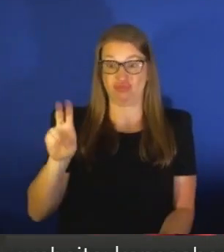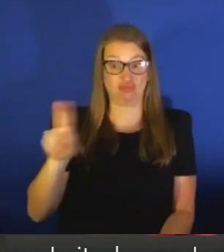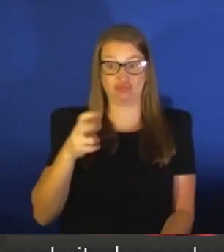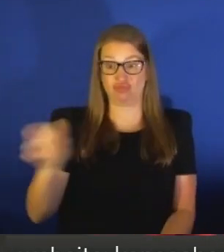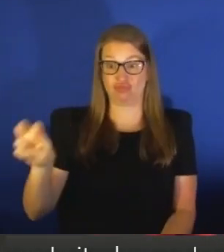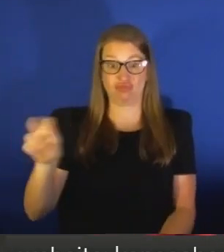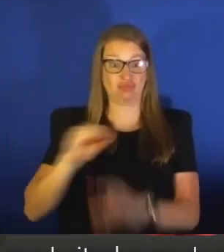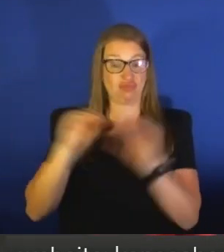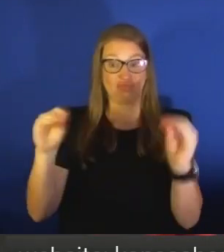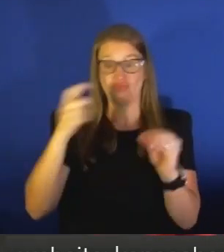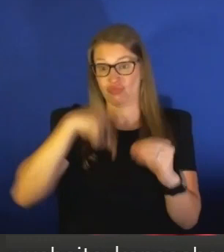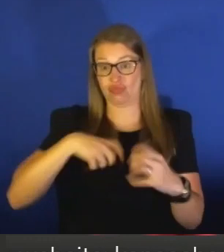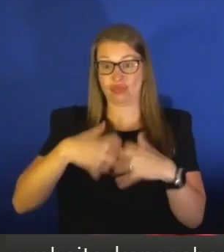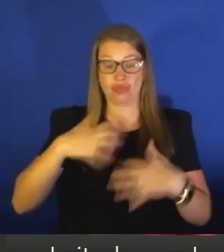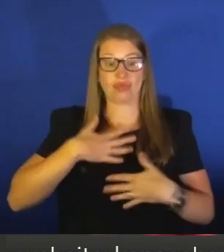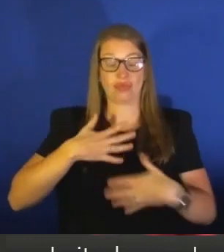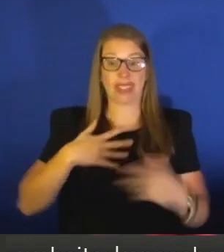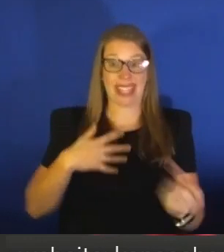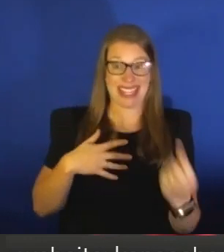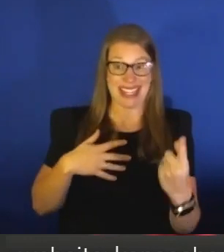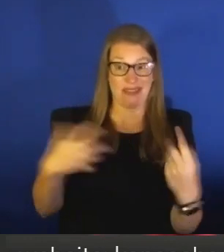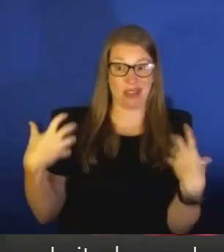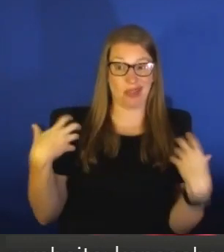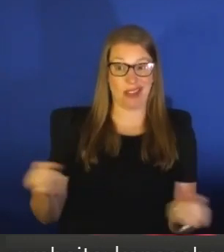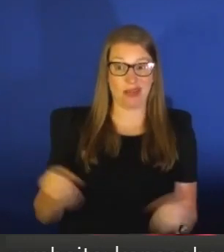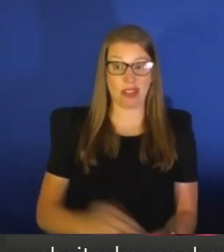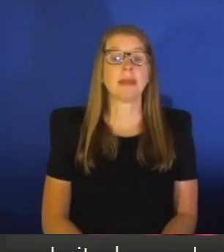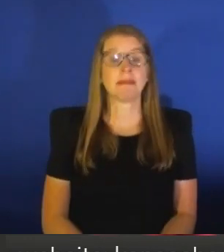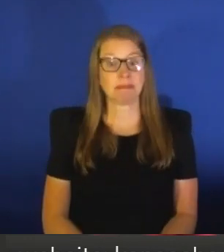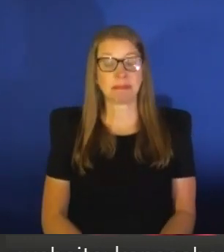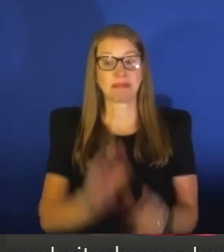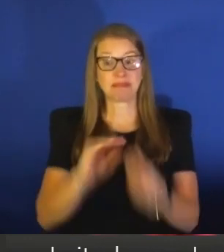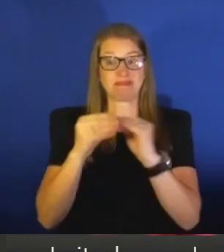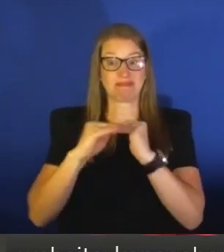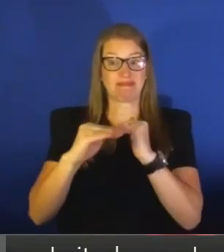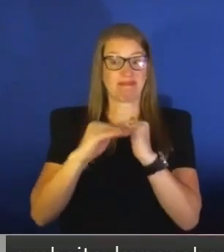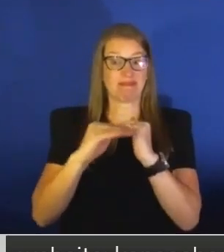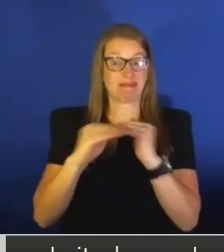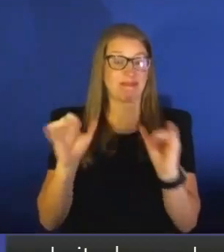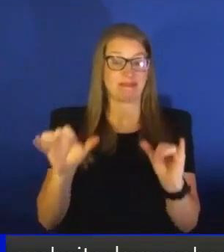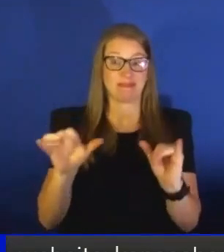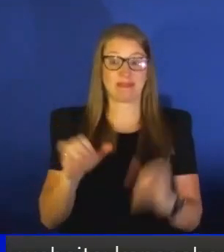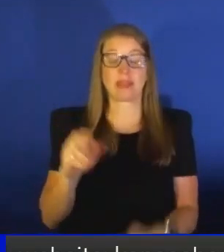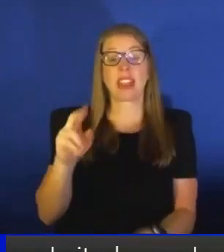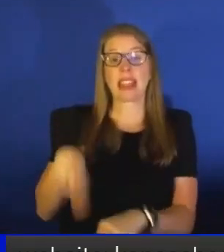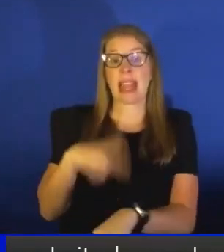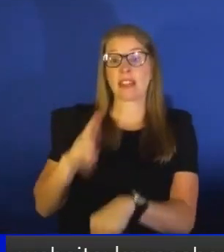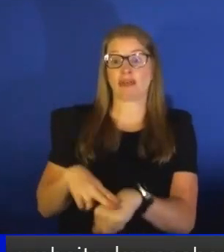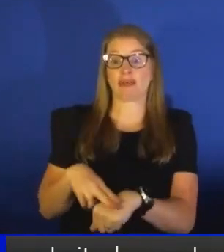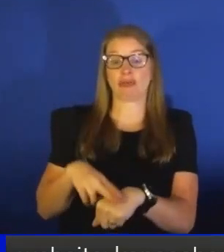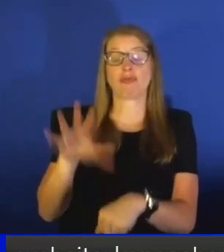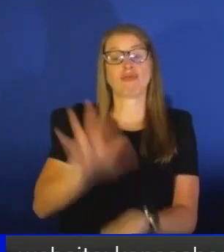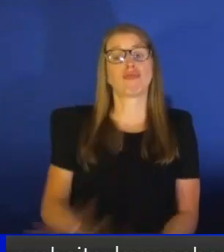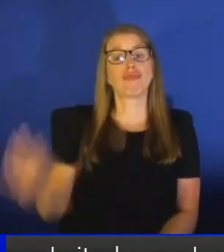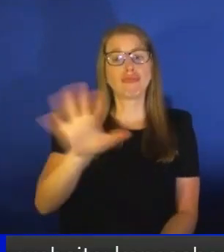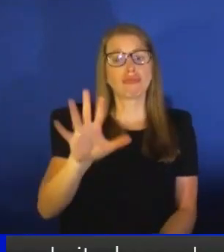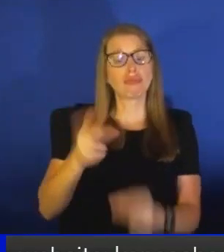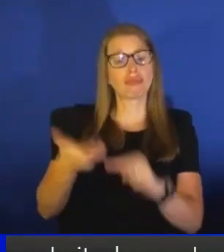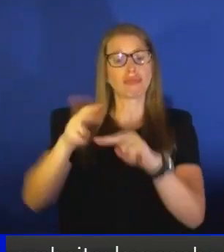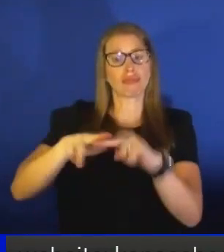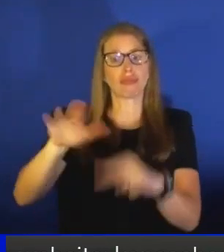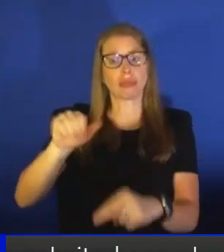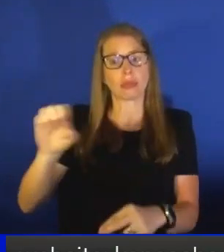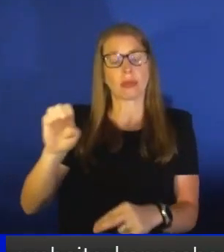ventilator, still 11 in that recovery period. So the numbers are holding steady, and really nationally, although we have seen an uptick, it's been a